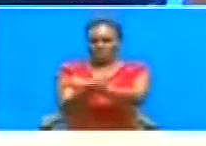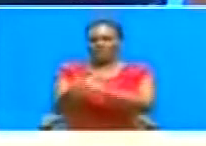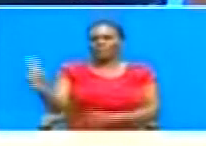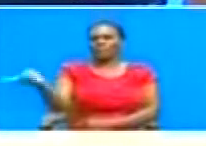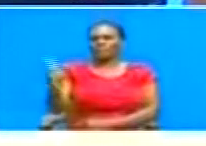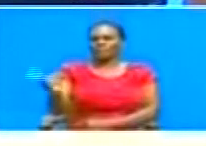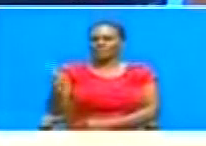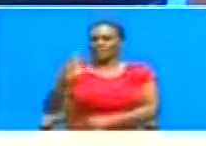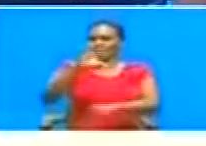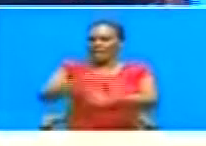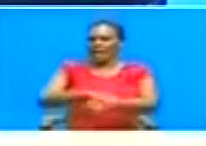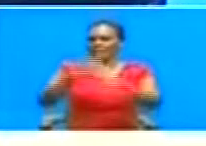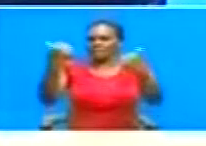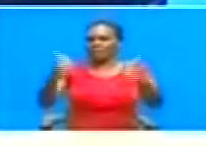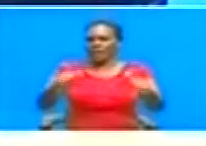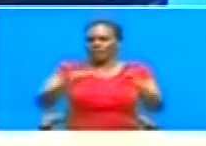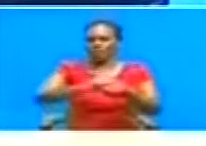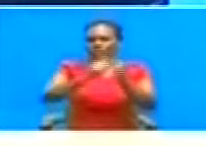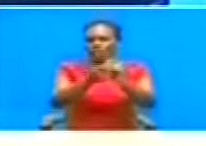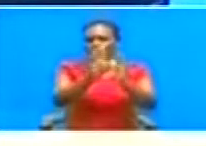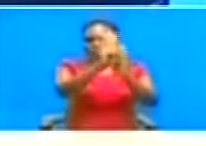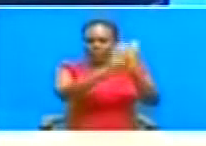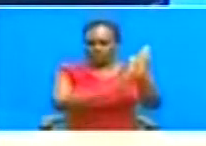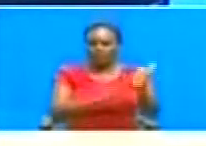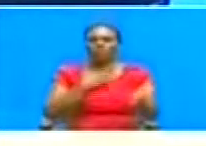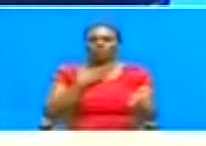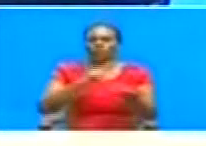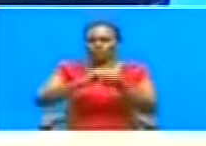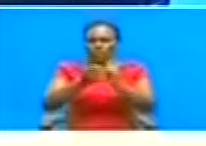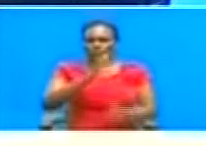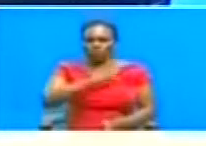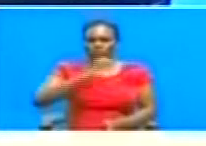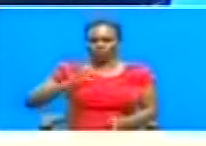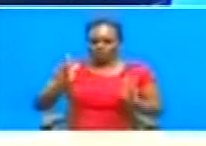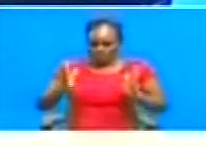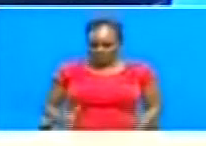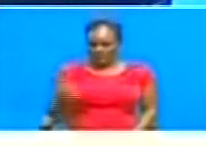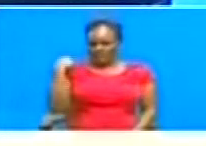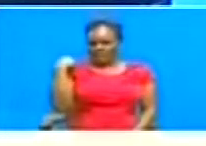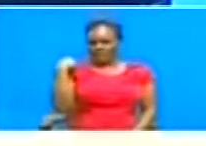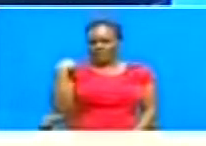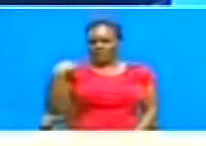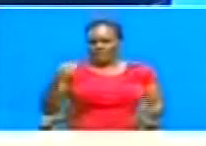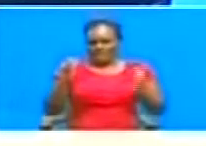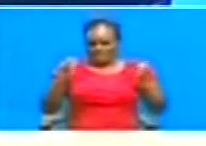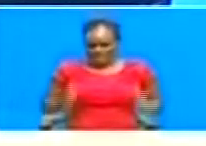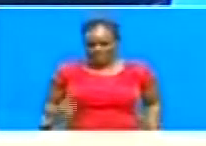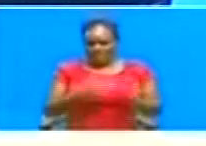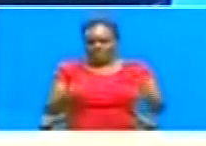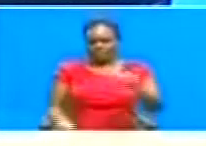The President is yet to receive the amendment bill seeking to change the number of commissioners at the Ethics and Anti-Corruption